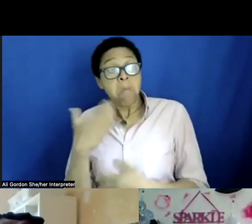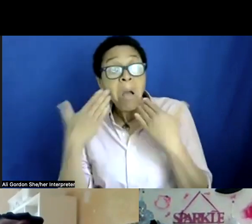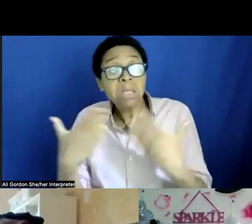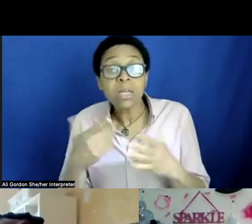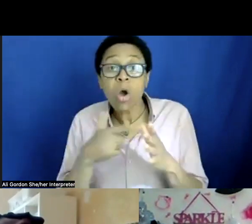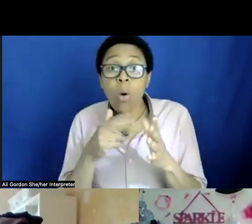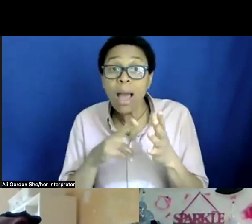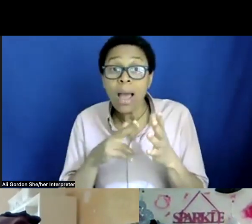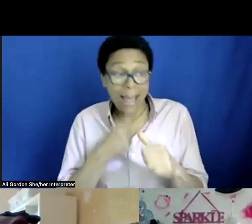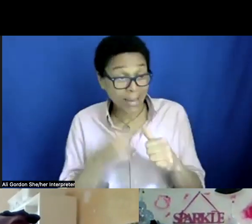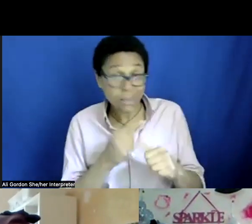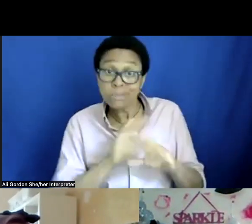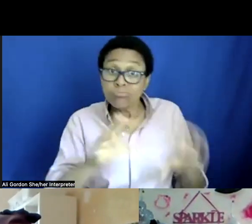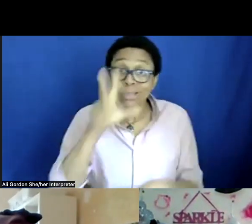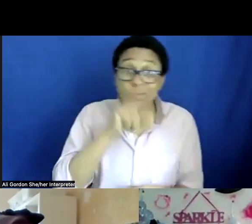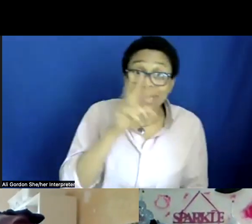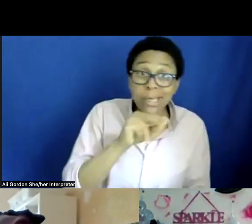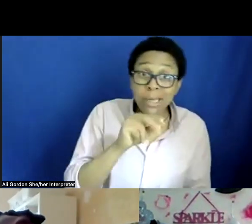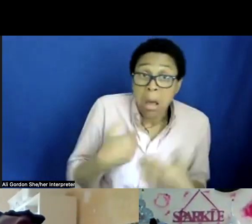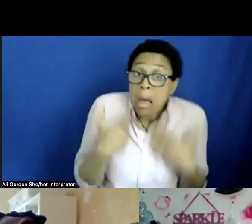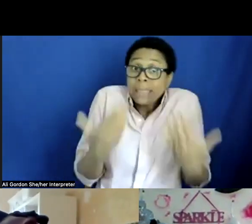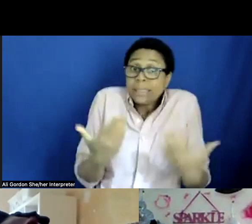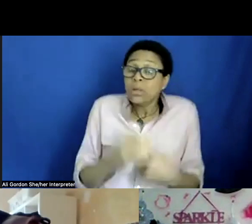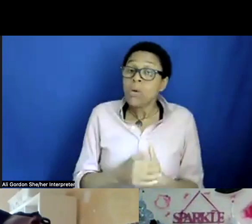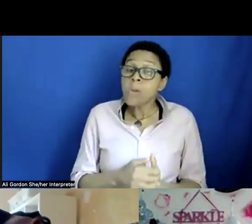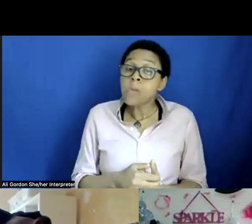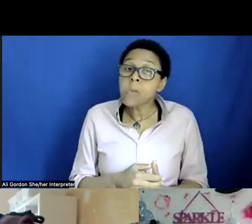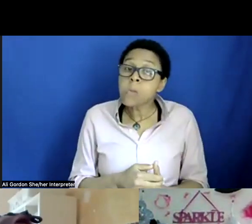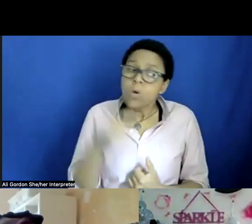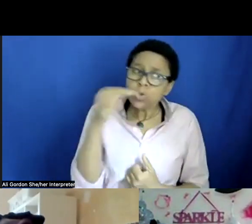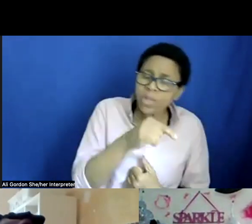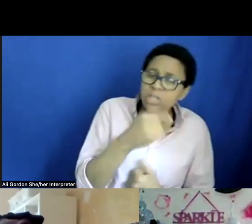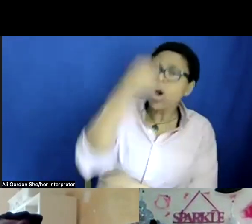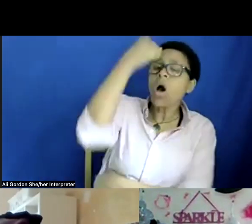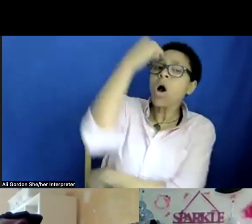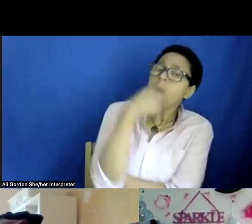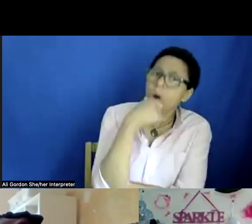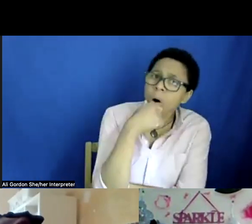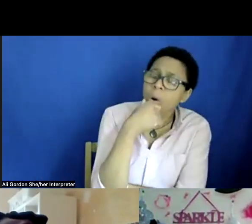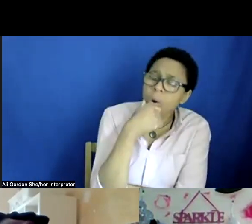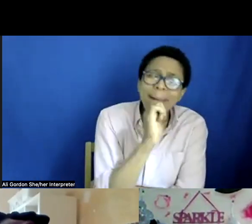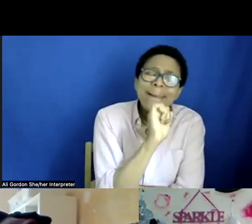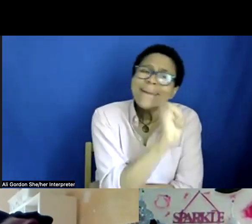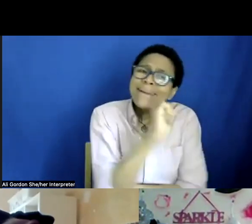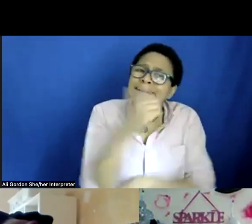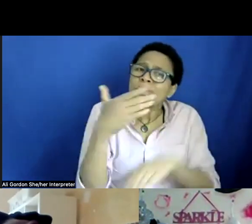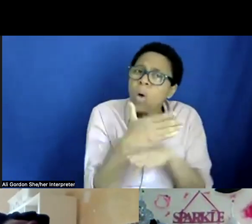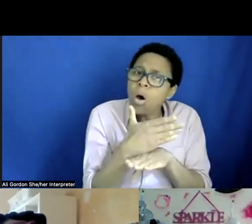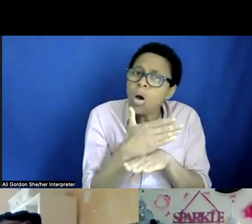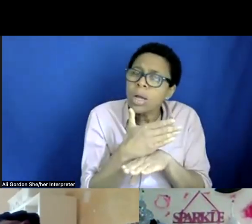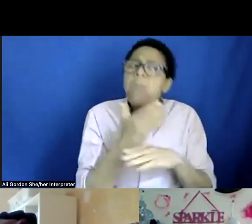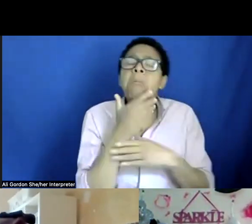didn't speak. So through this, it puts a different lens then on his work and what has happened to his